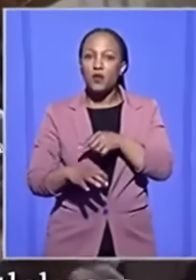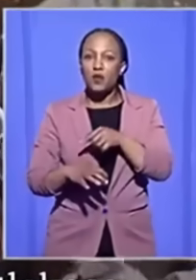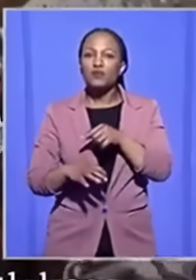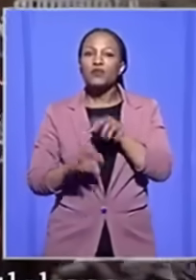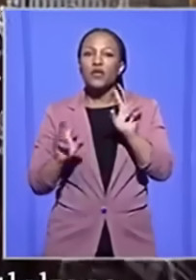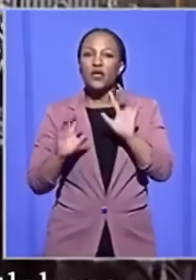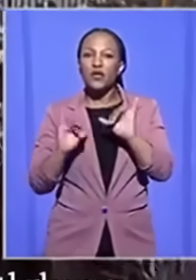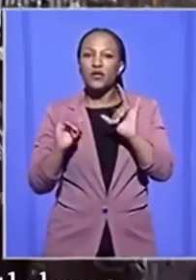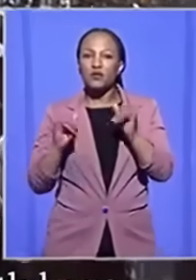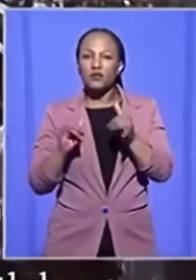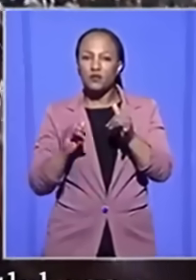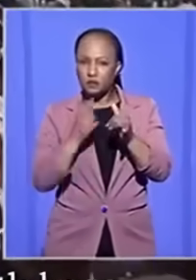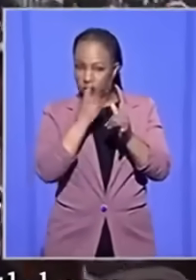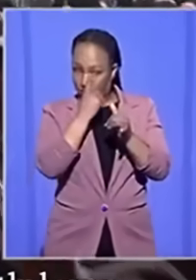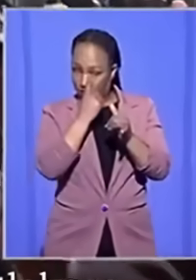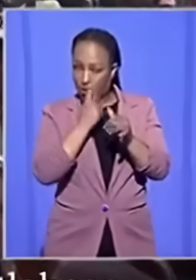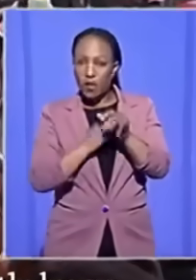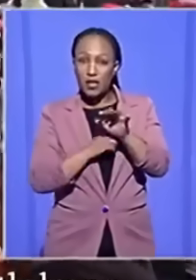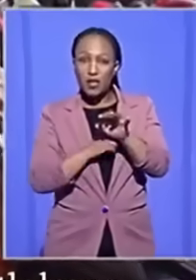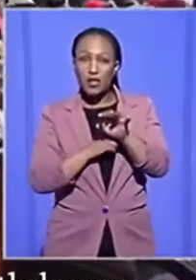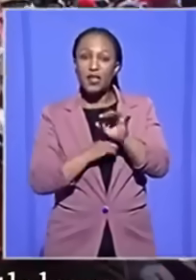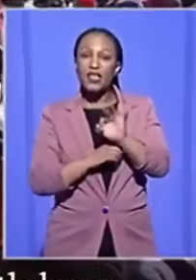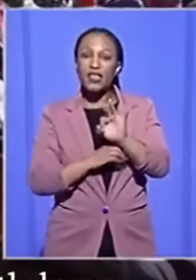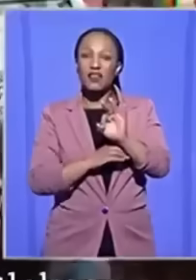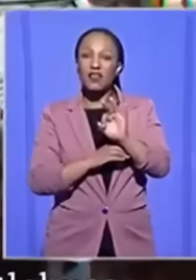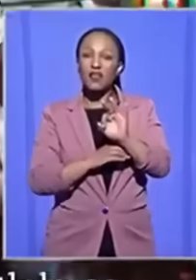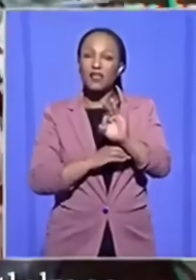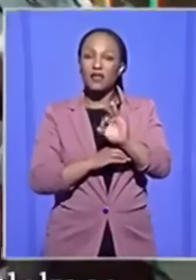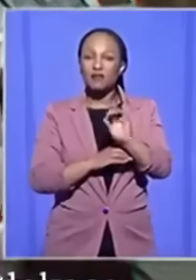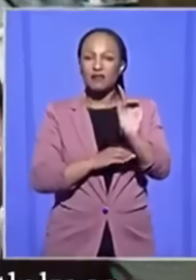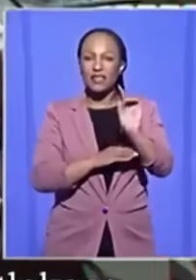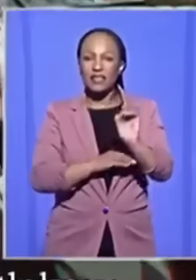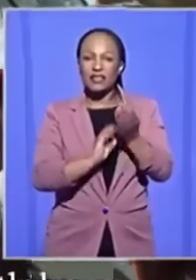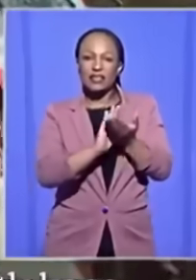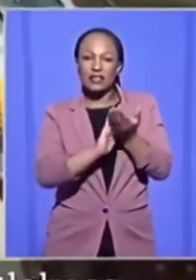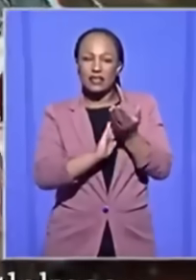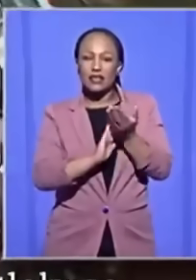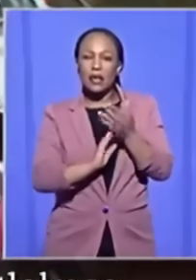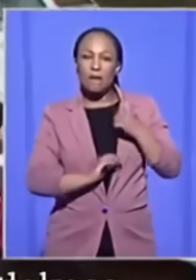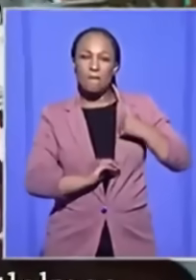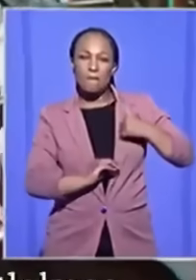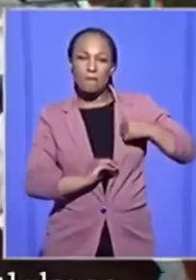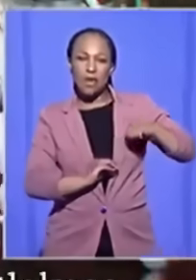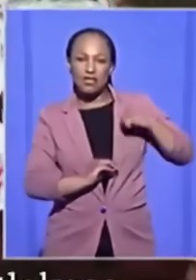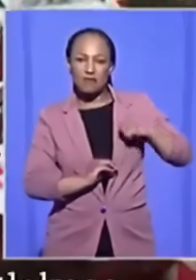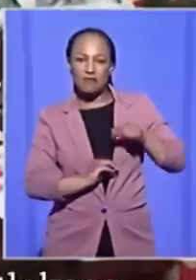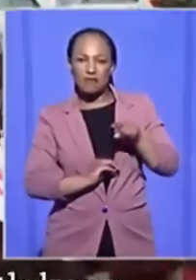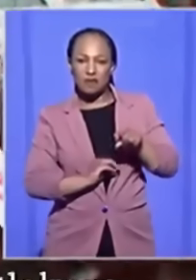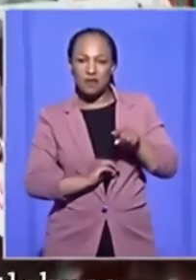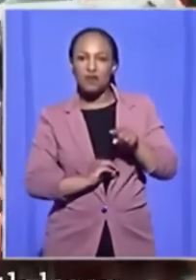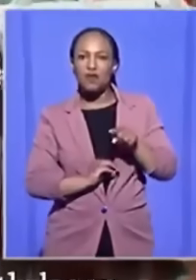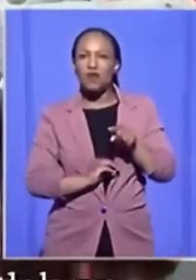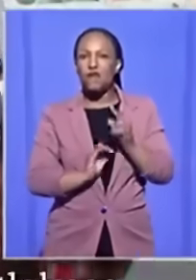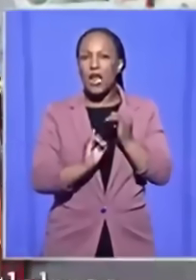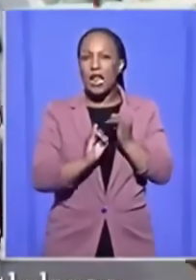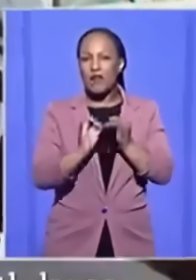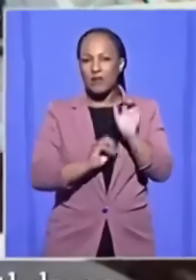di le 13 ka Moranang, mme se se bakile gore bommasepala ba oketse ka diperesente di feta